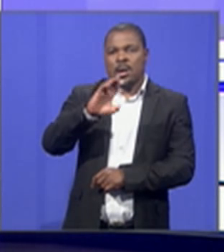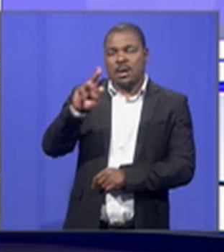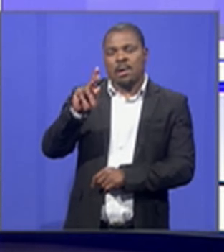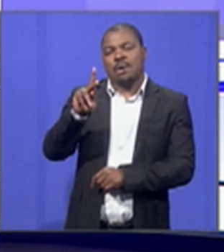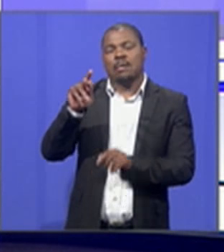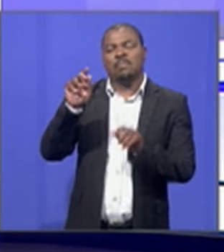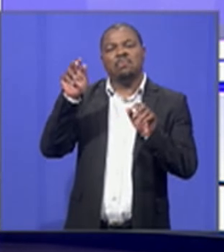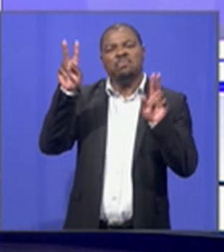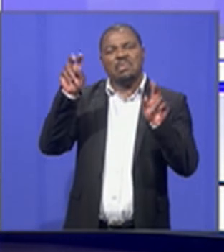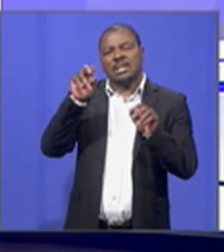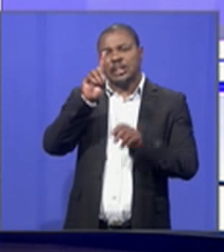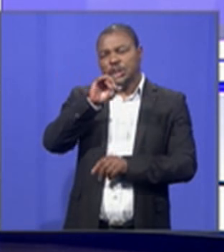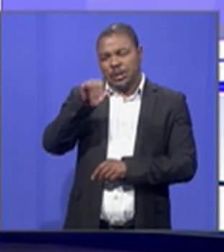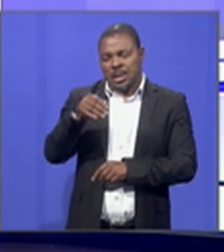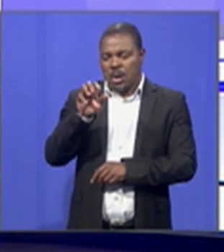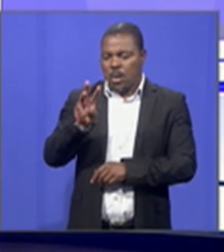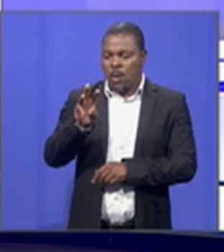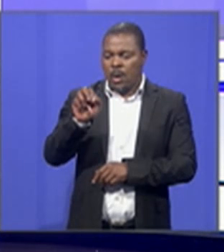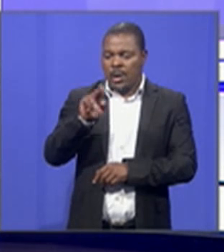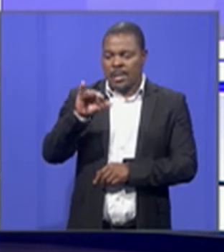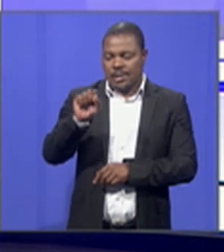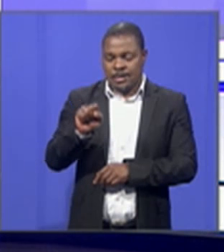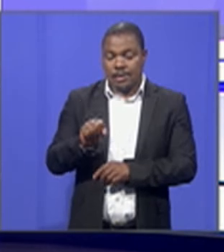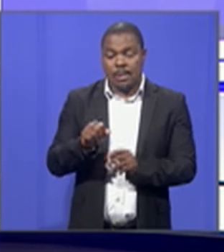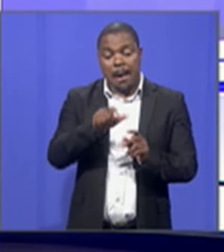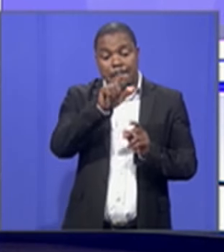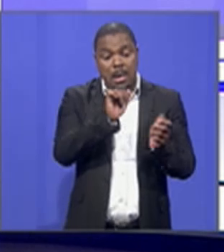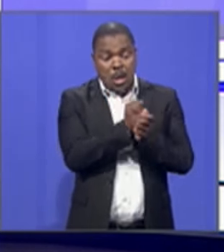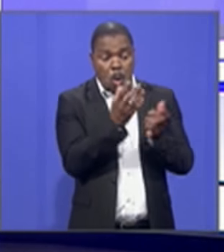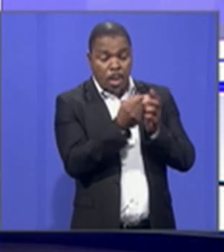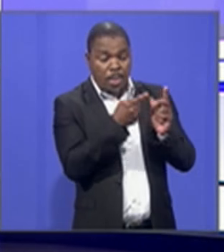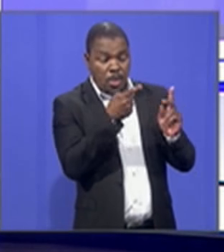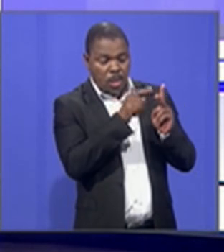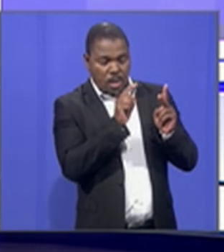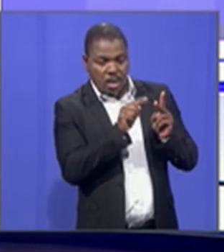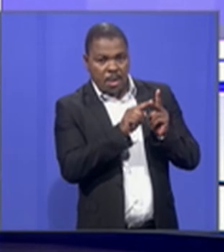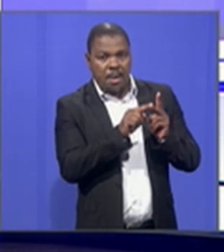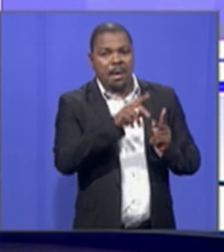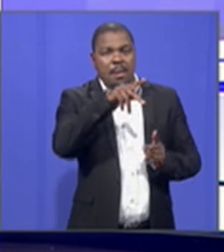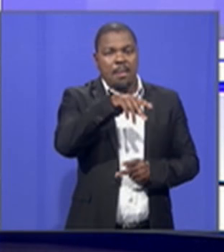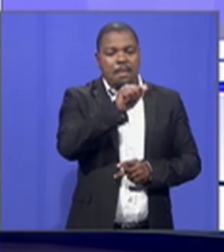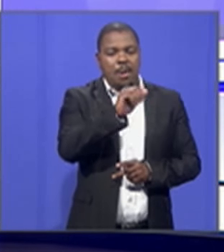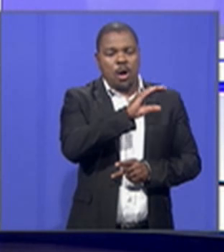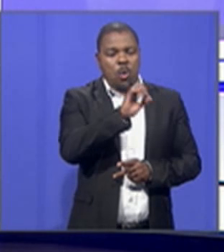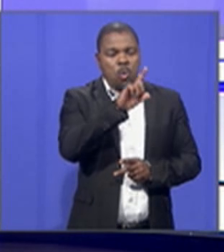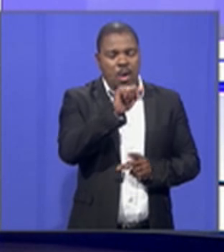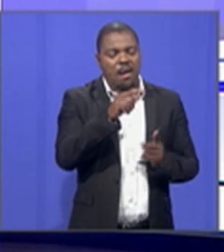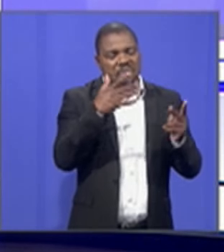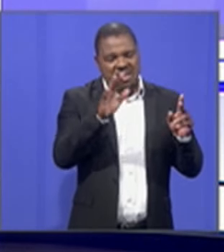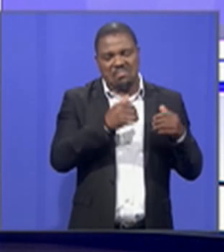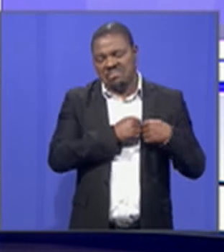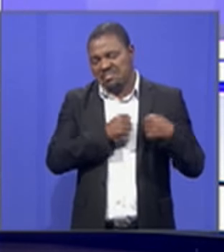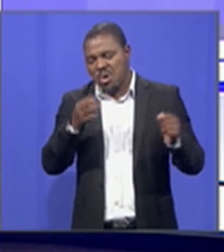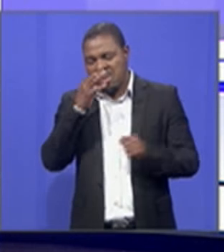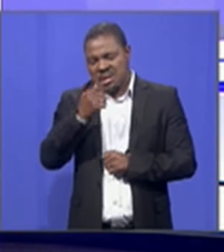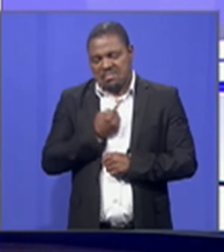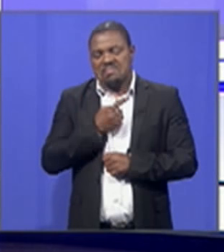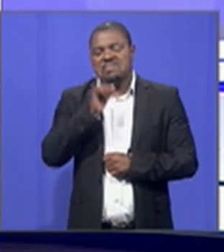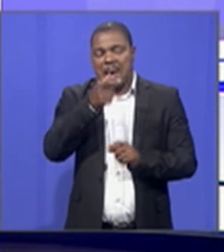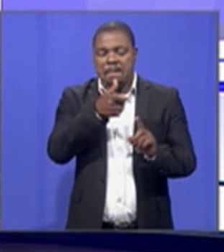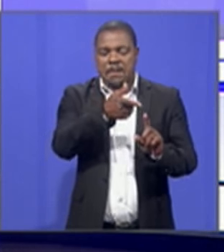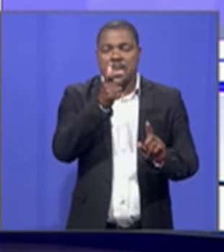Waras ngwagola. Molatofatšwa ka yena gape le yo a thuntšitšego Warwick Amindo Phakula o ipone molato polaong ya Warwick go mme